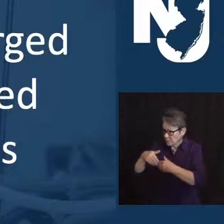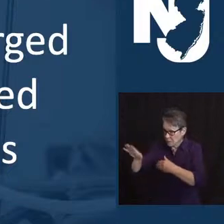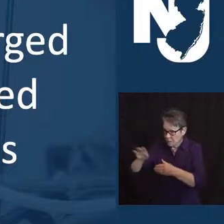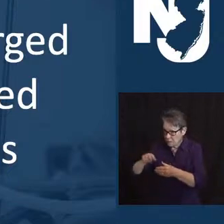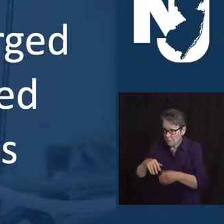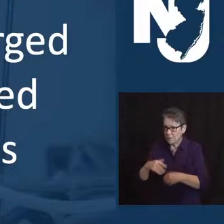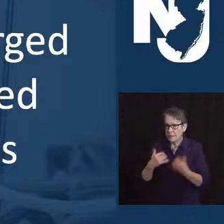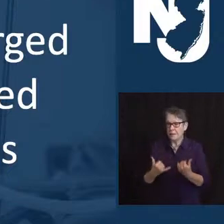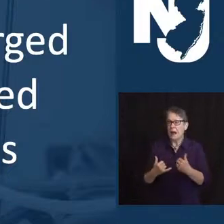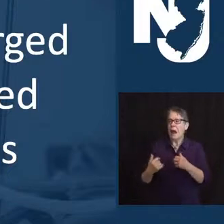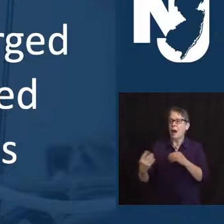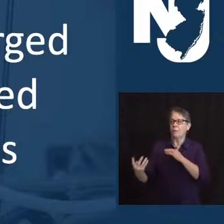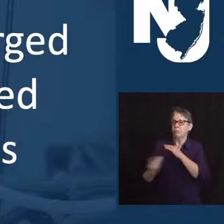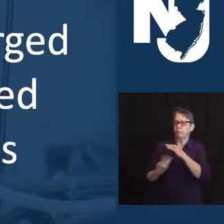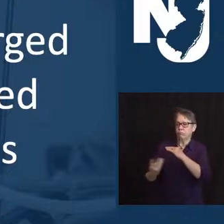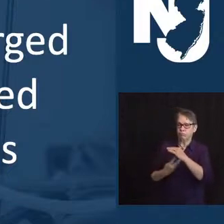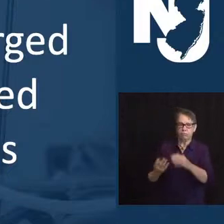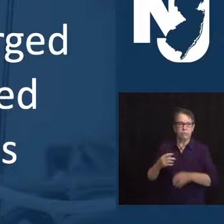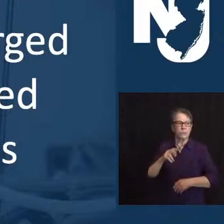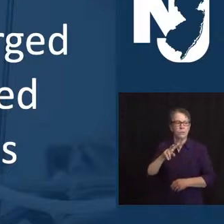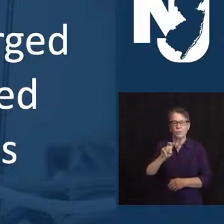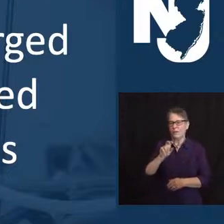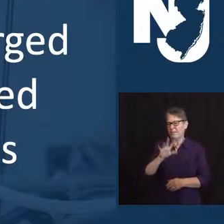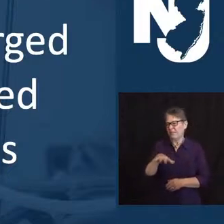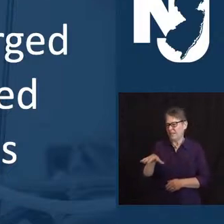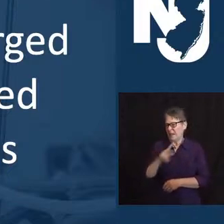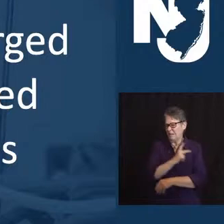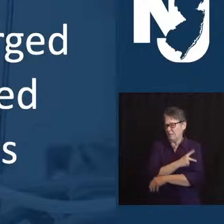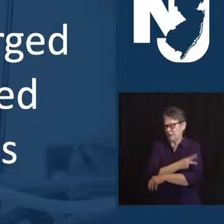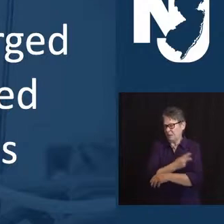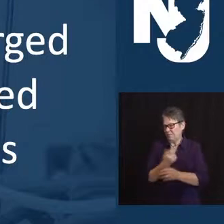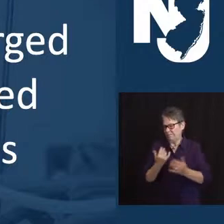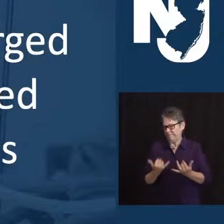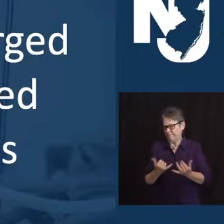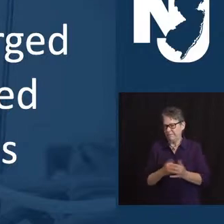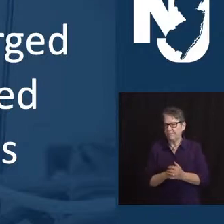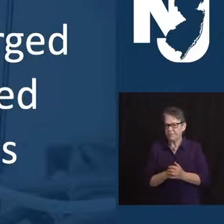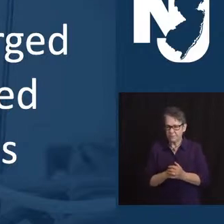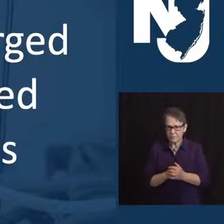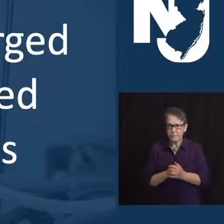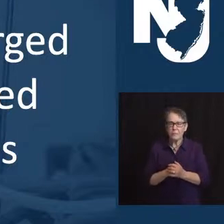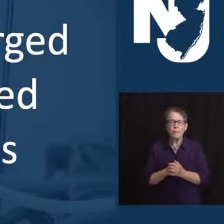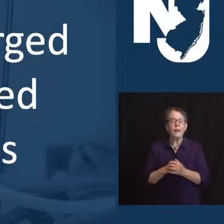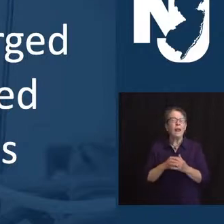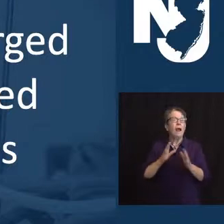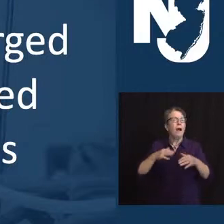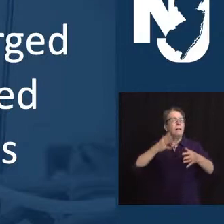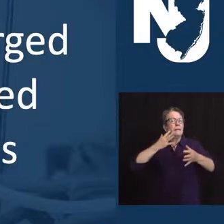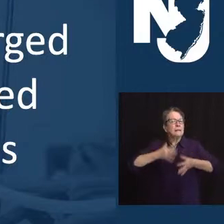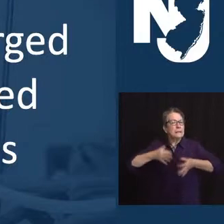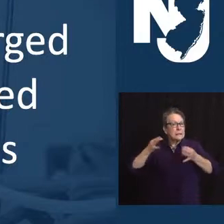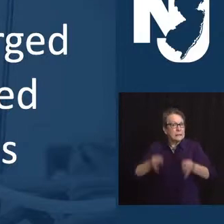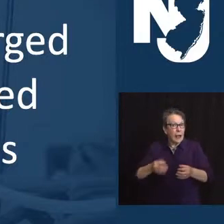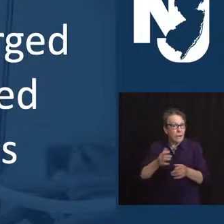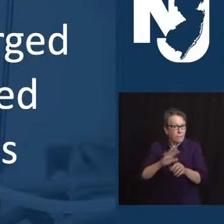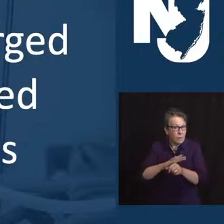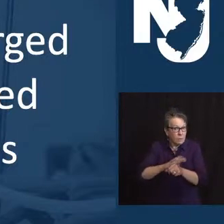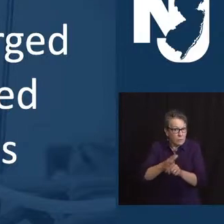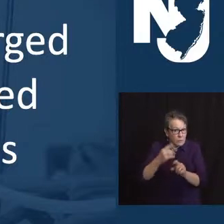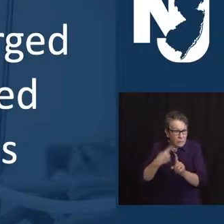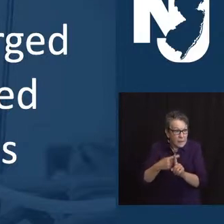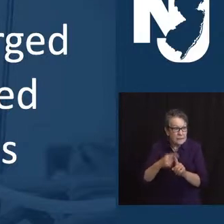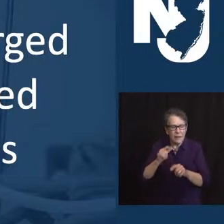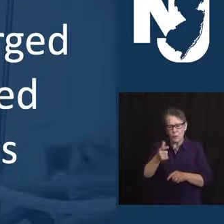new COVID-positive patients were admitted. And again, these are not confirmed, but 29 deaths were reported by our